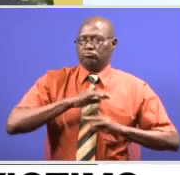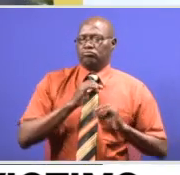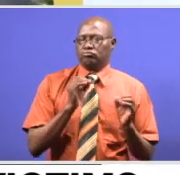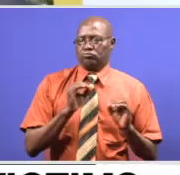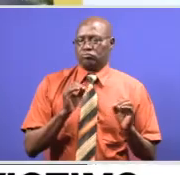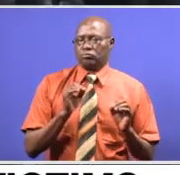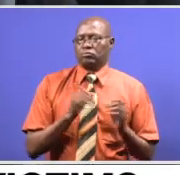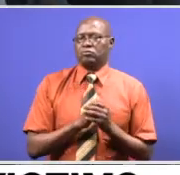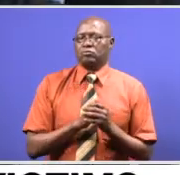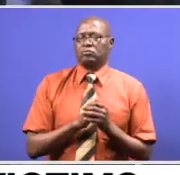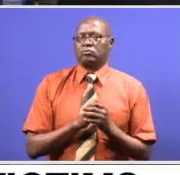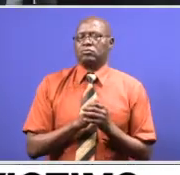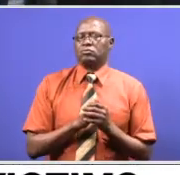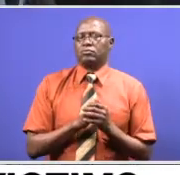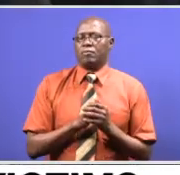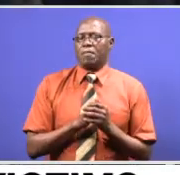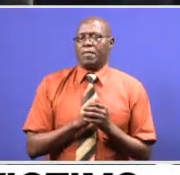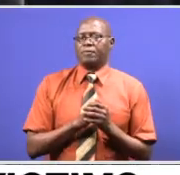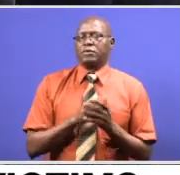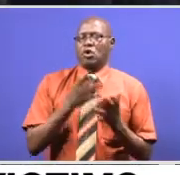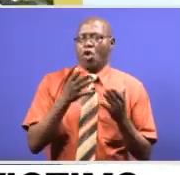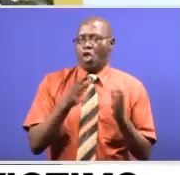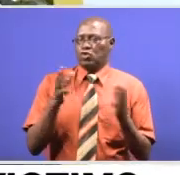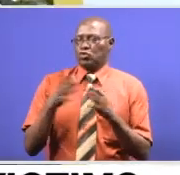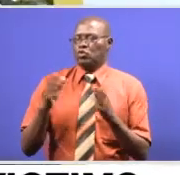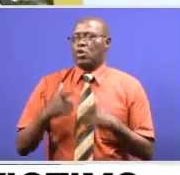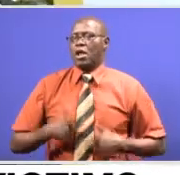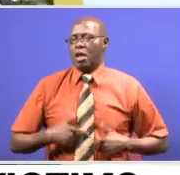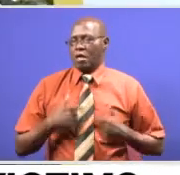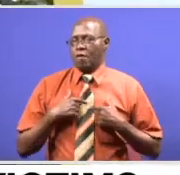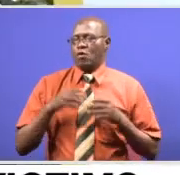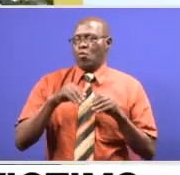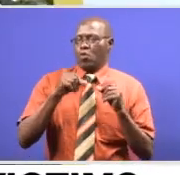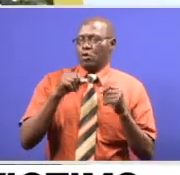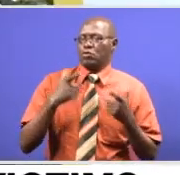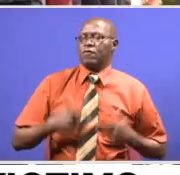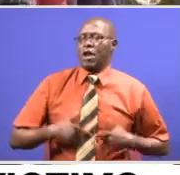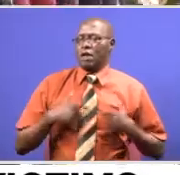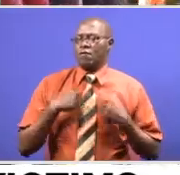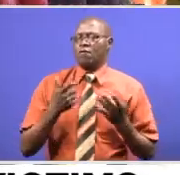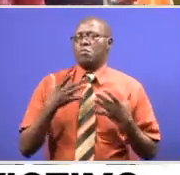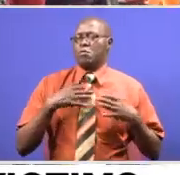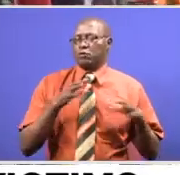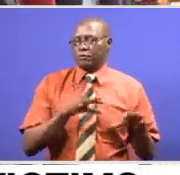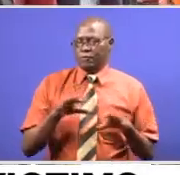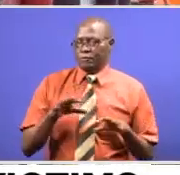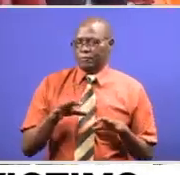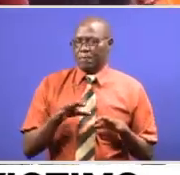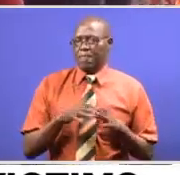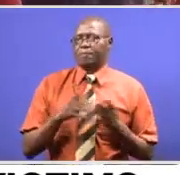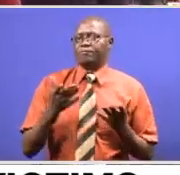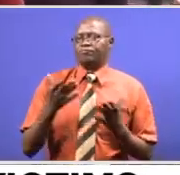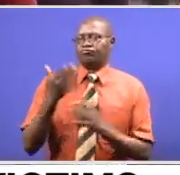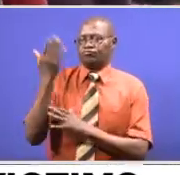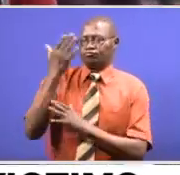unsympathetic, and at times even inappropriate to the loss of life or quality of life for the victims. Addressing students who had gathered